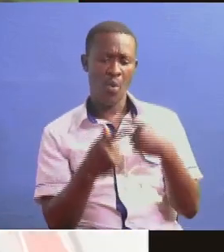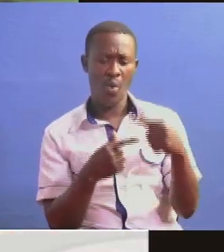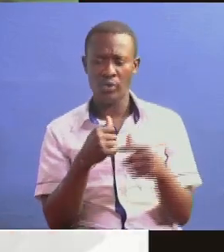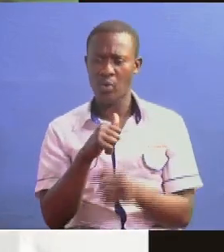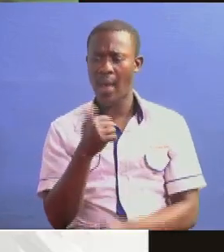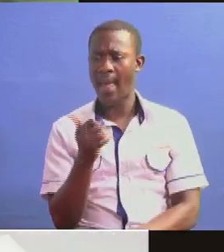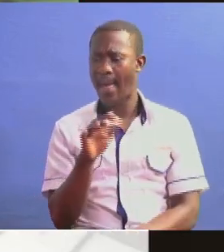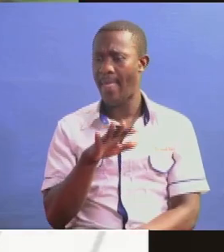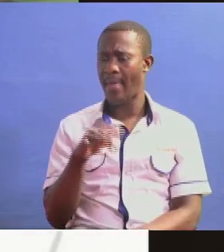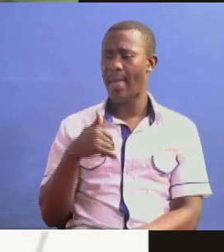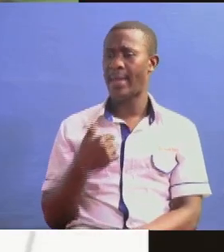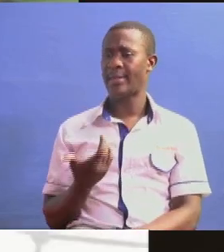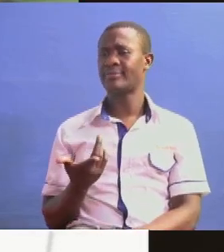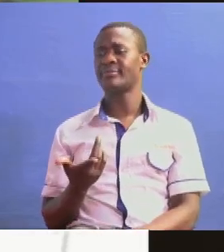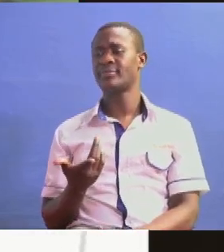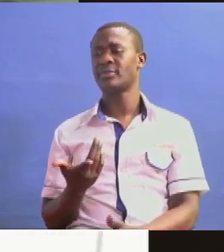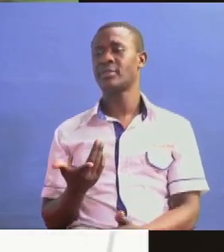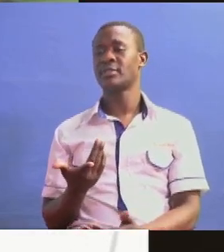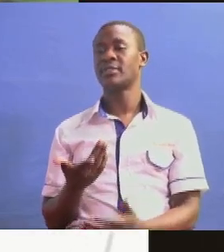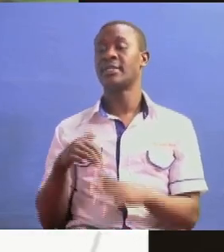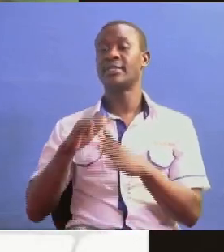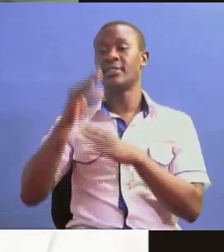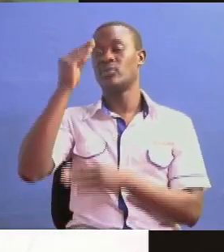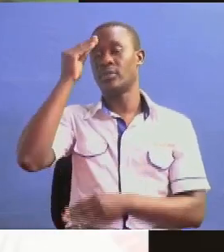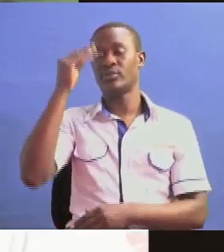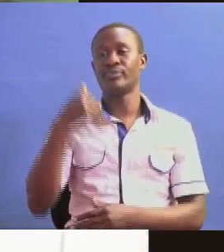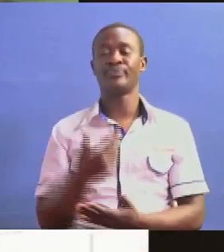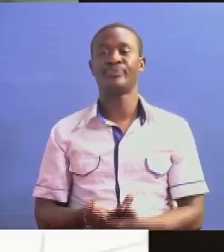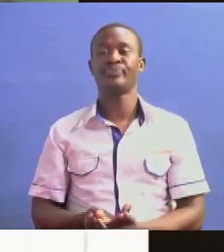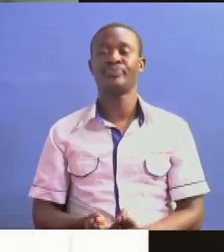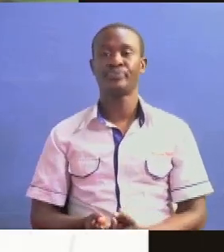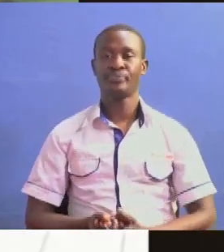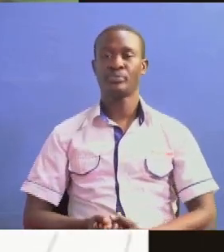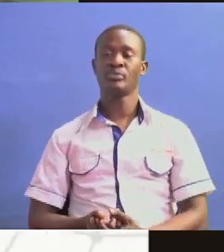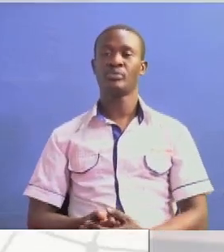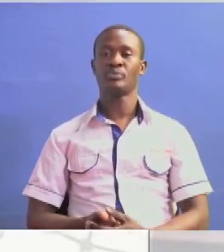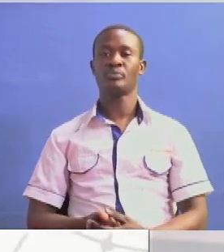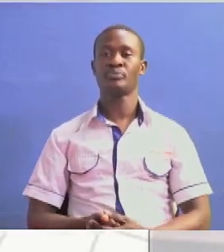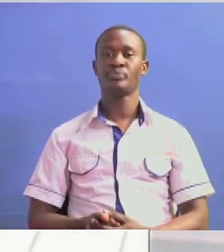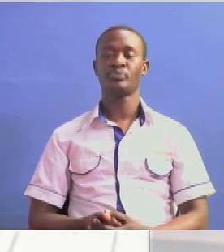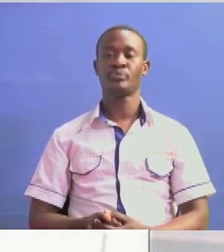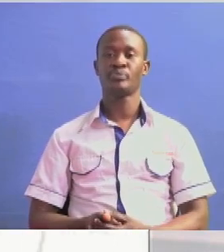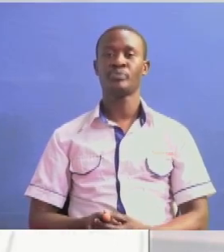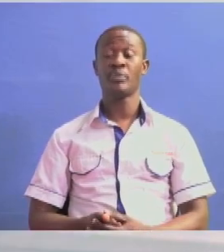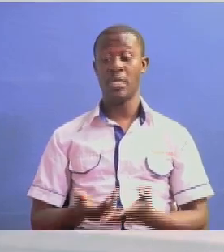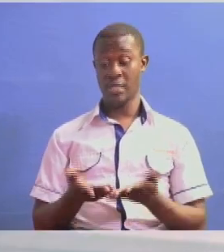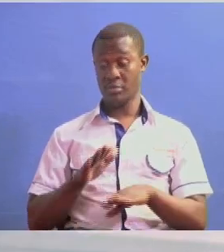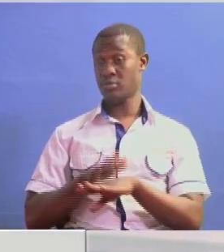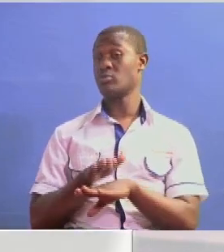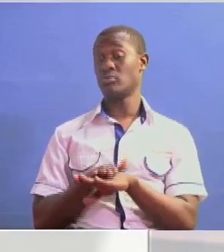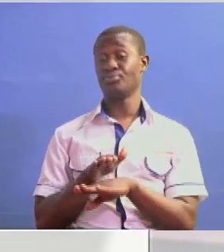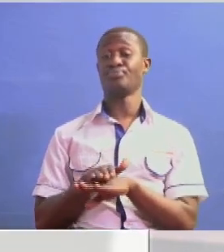into making other things easy to implement in CBC. All right. Well, this is good,